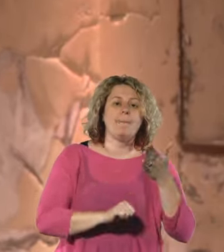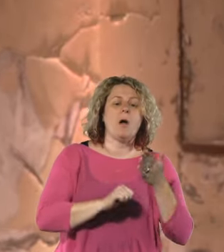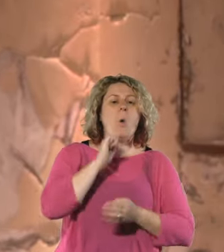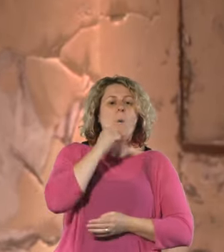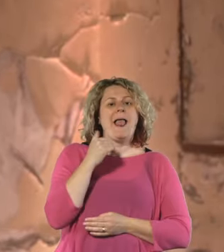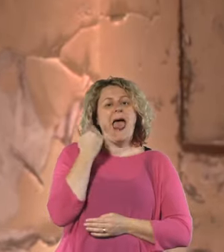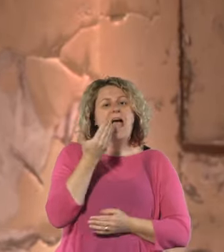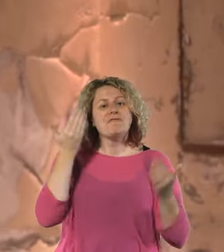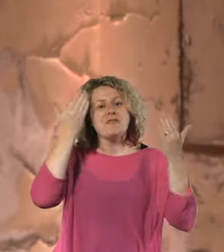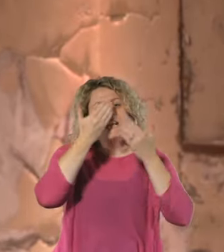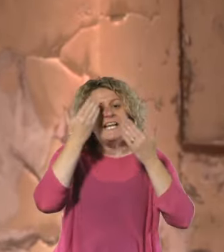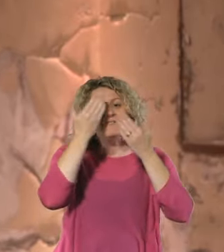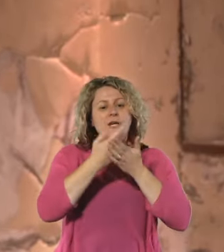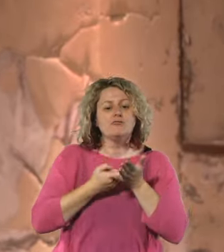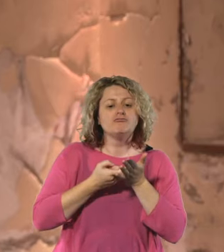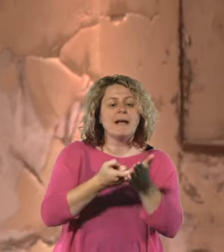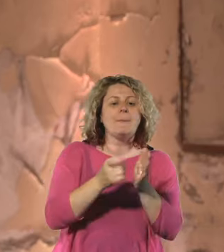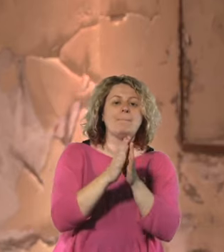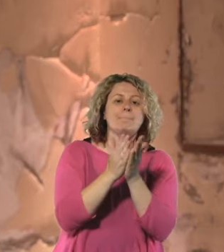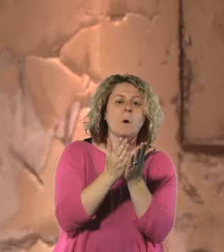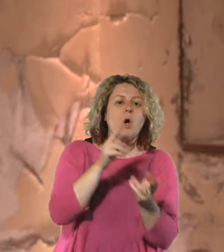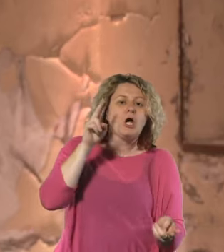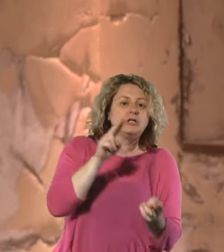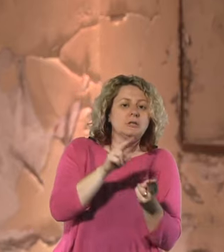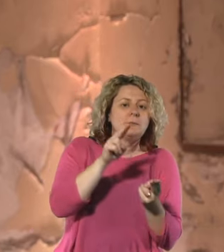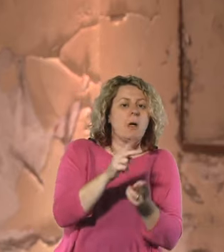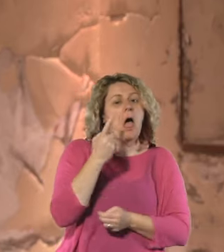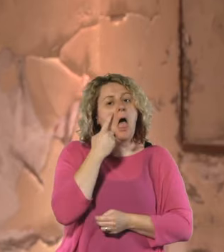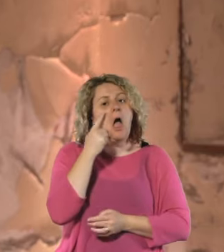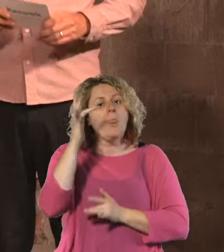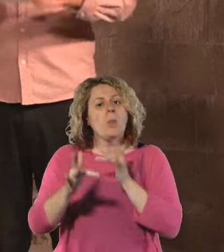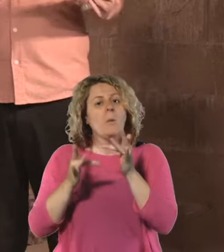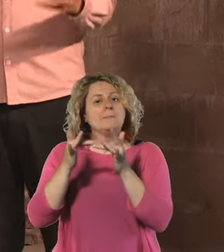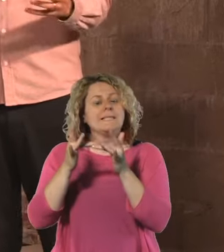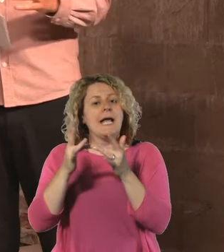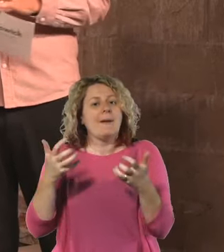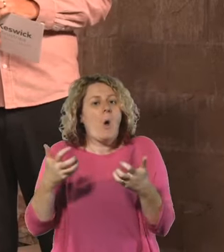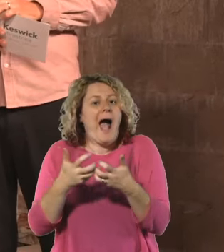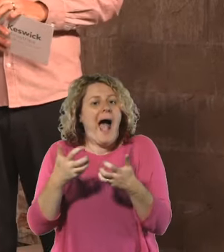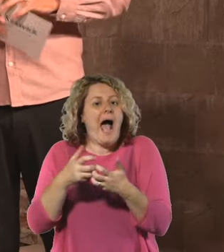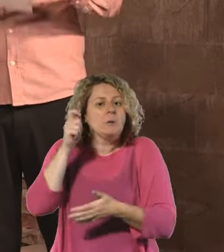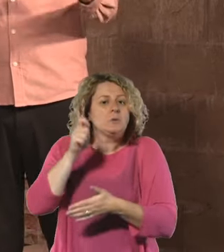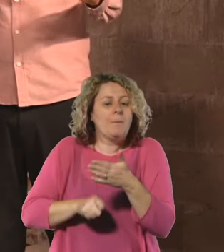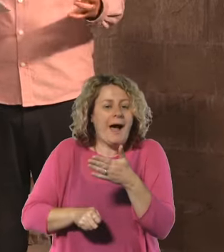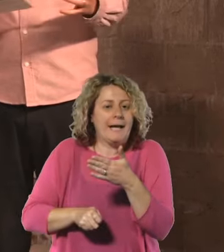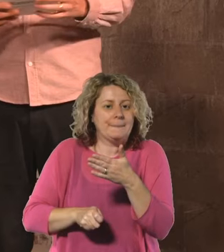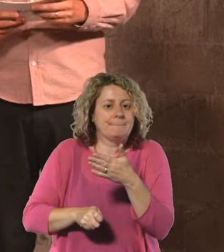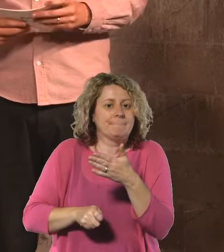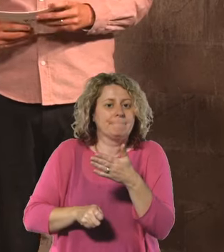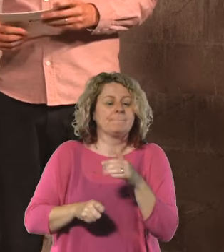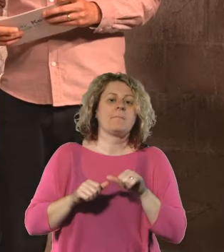out the website for more information on book recommendations and how to buy them. And after we've heard Jonathan's